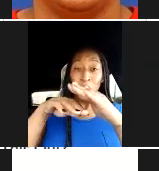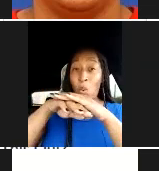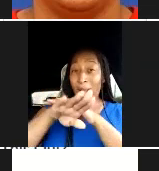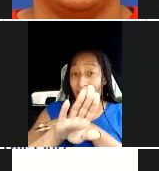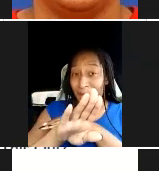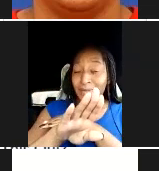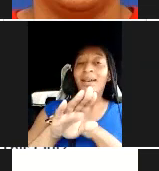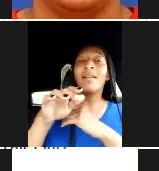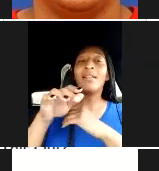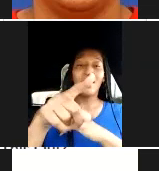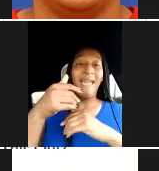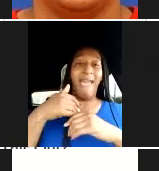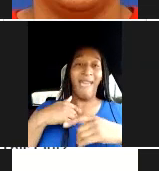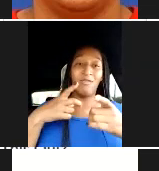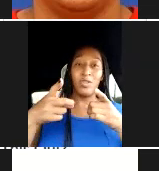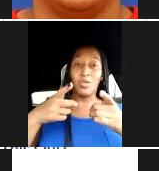instructions tell you,